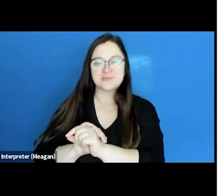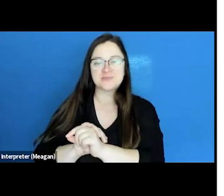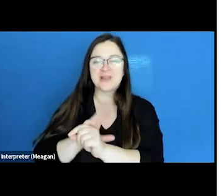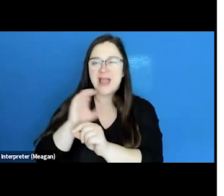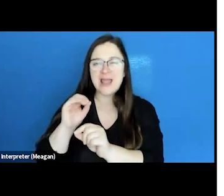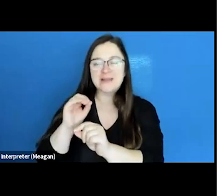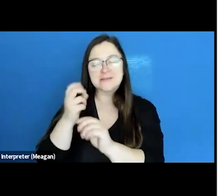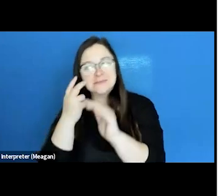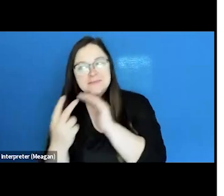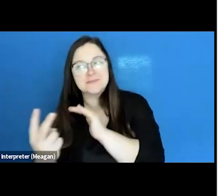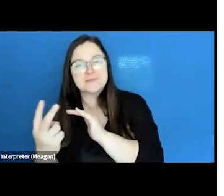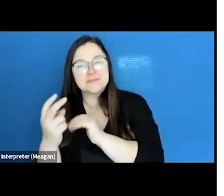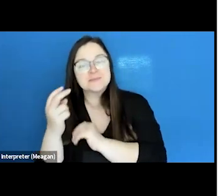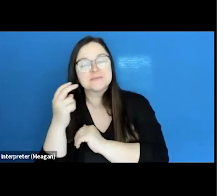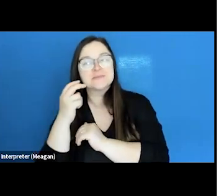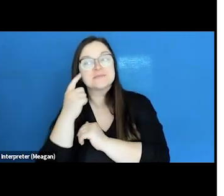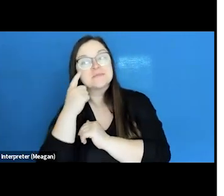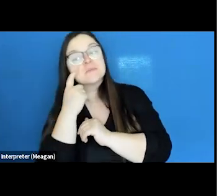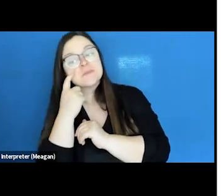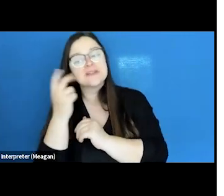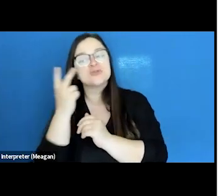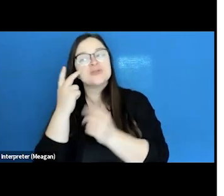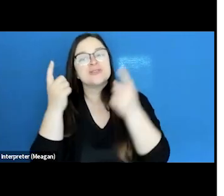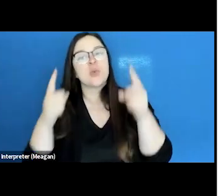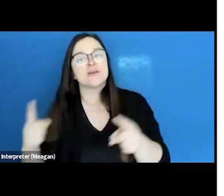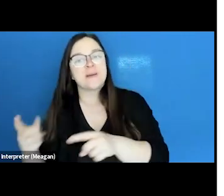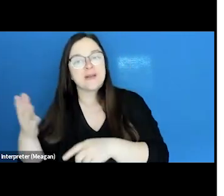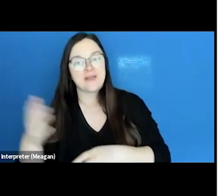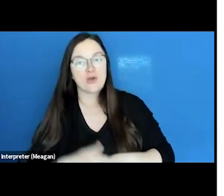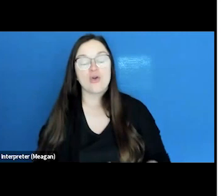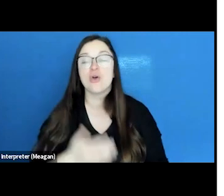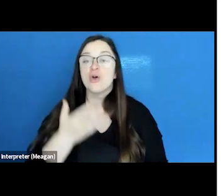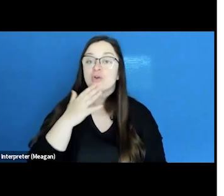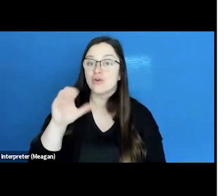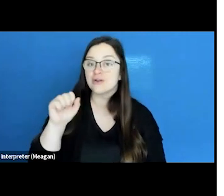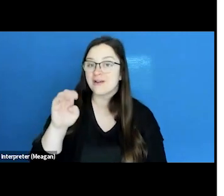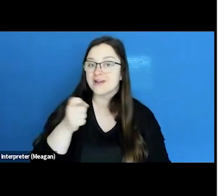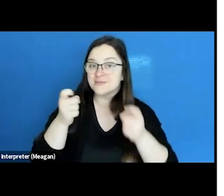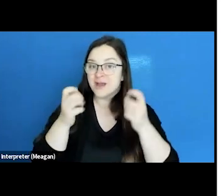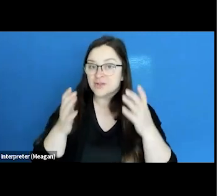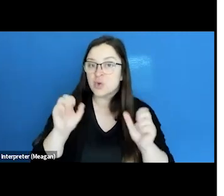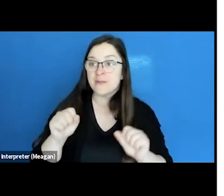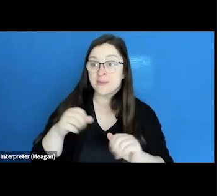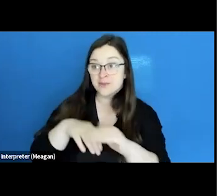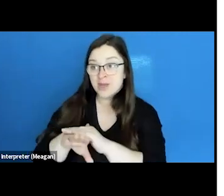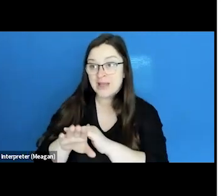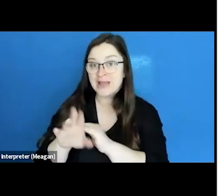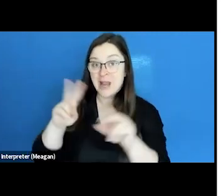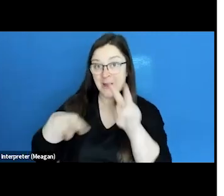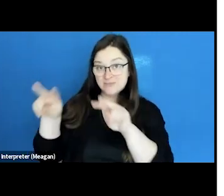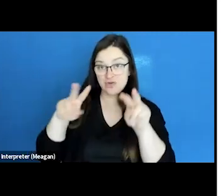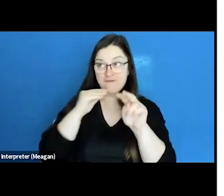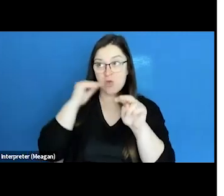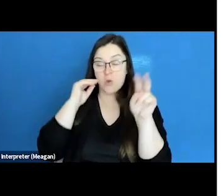sneak peek into what's really happening in there. And a good case manager will be able to get in, observe the